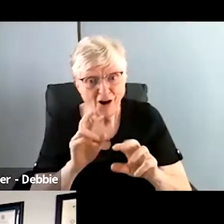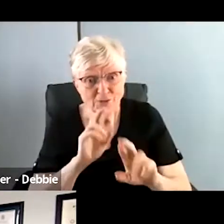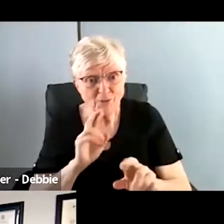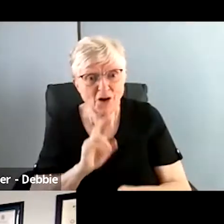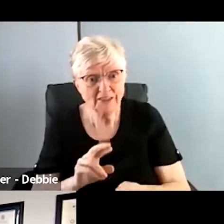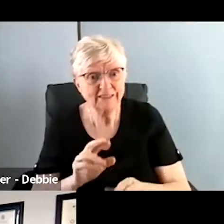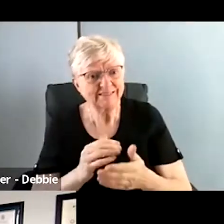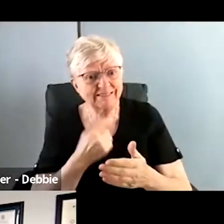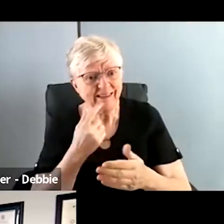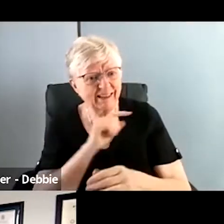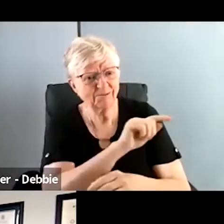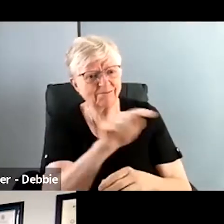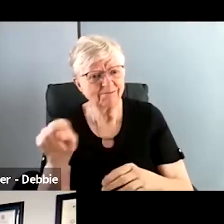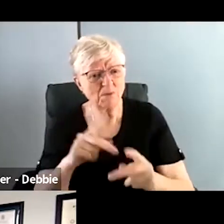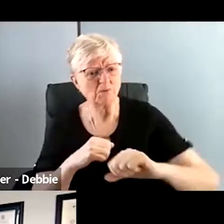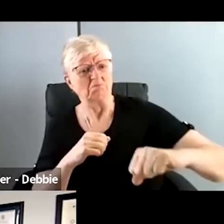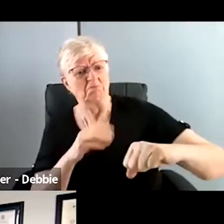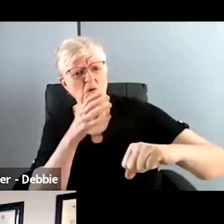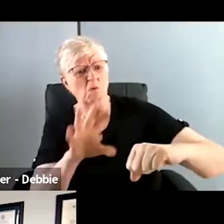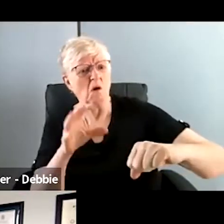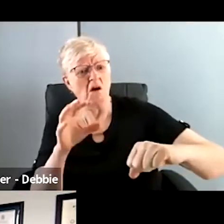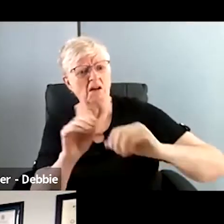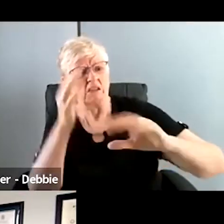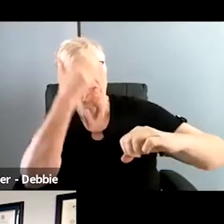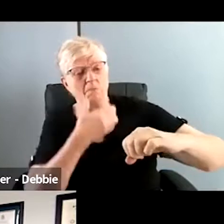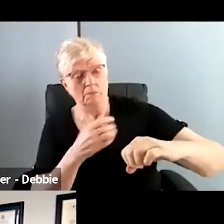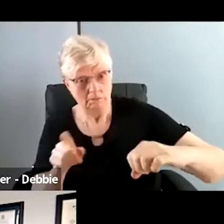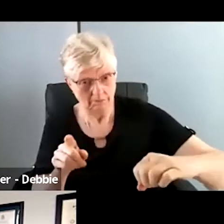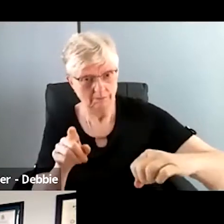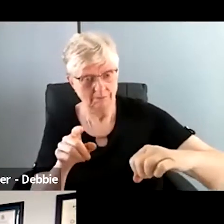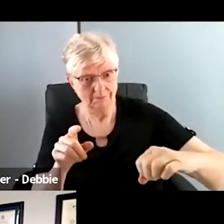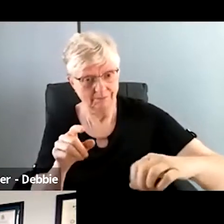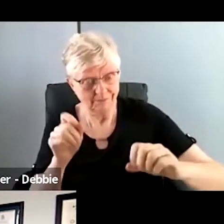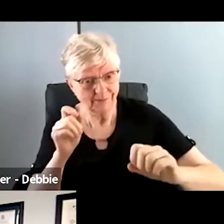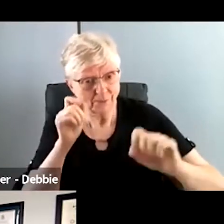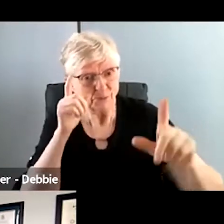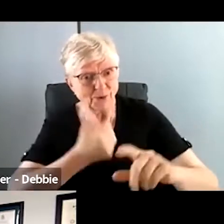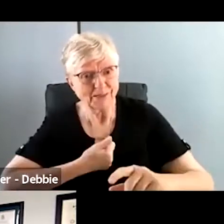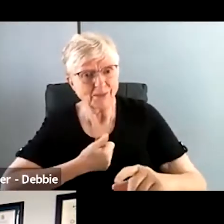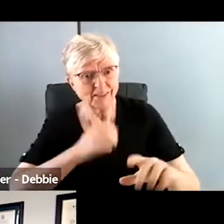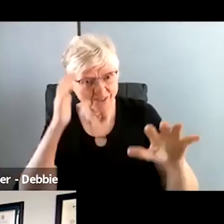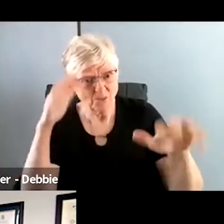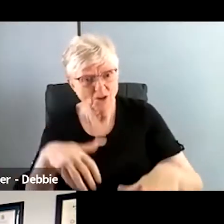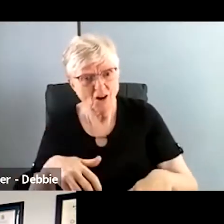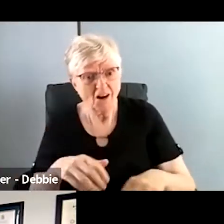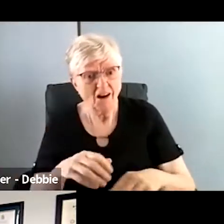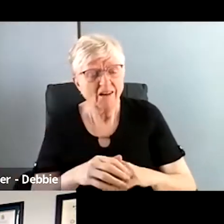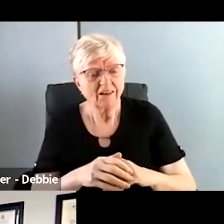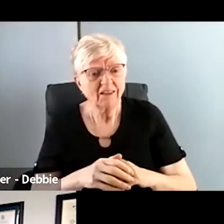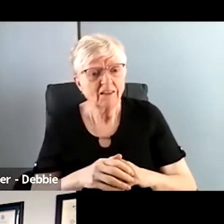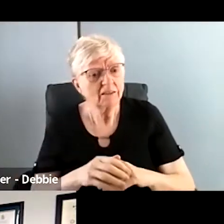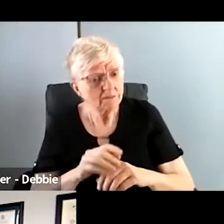was sort of resistance to them. Actually, I was caught off guard that, you know, people said that they were encouraging use or even used